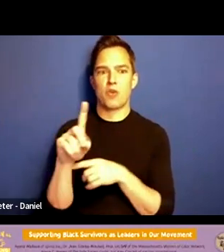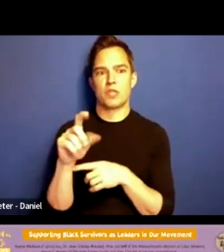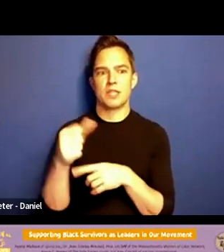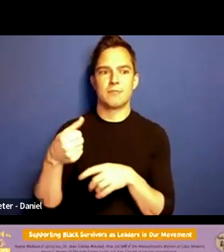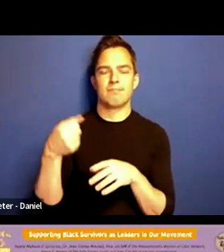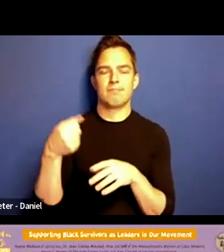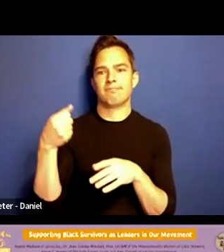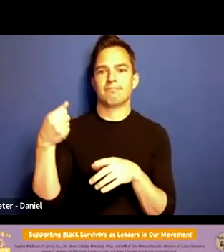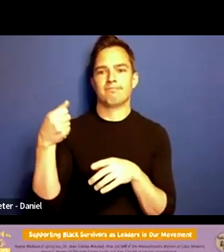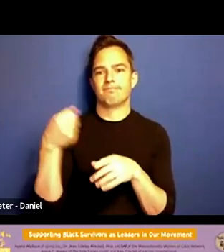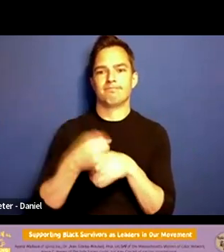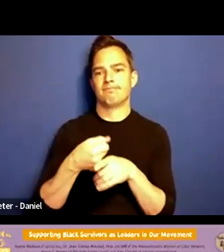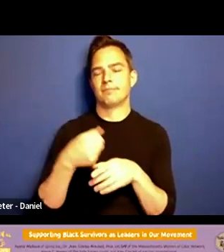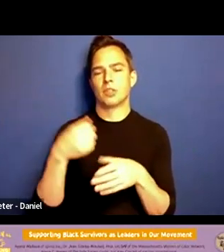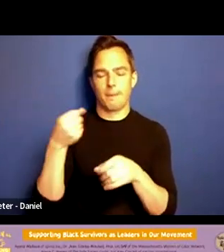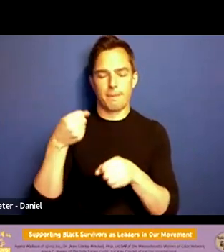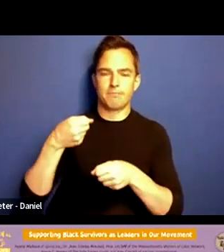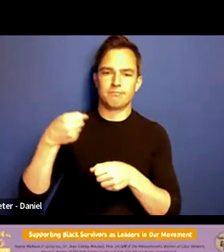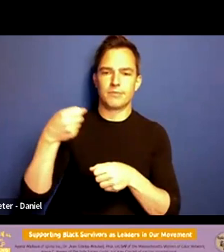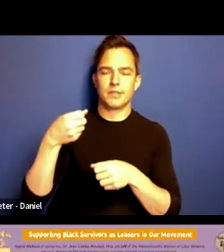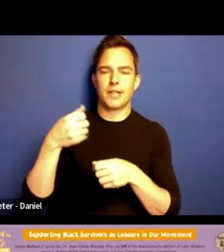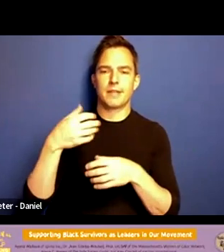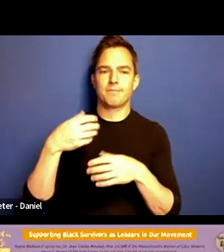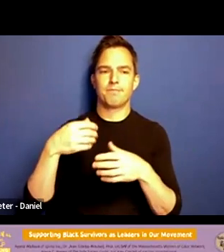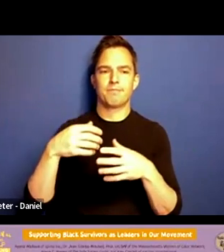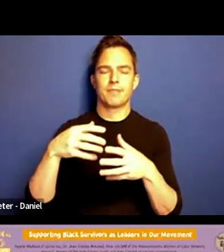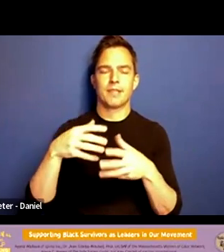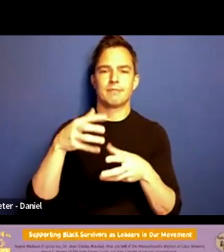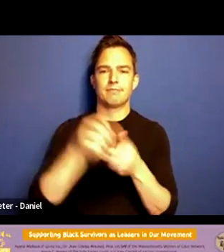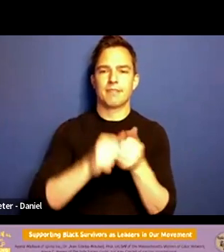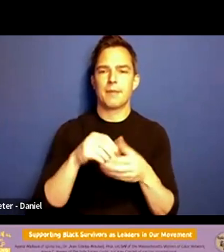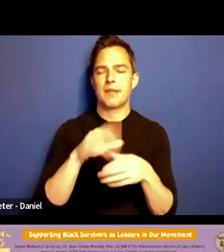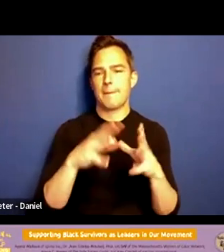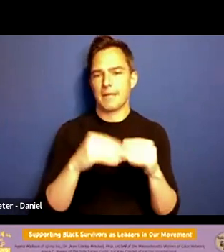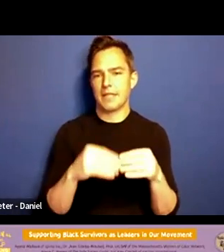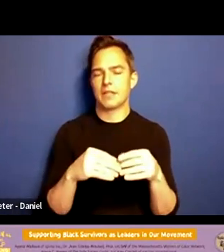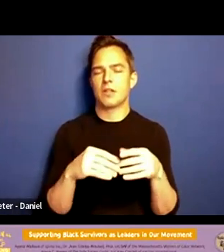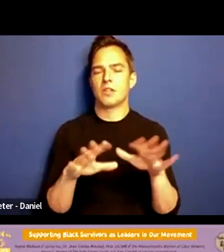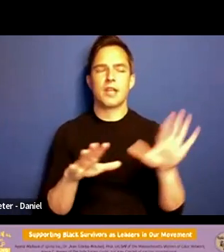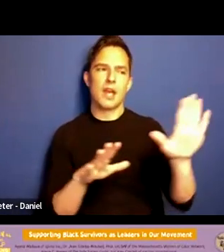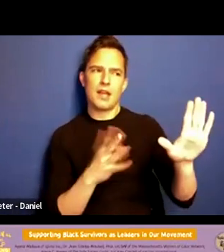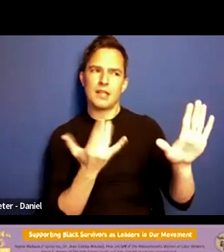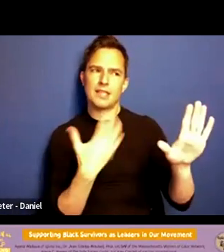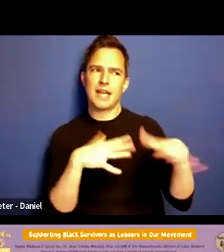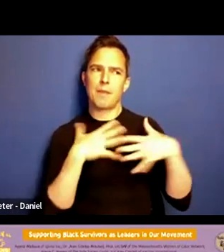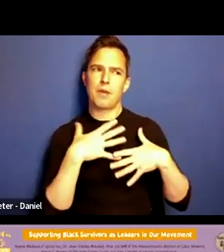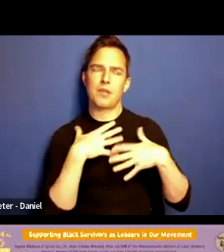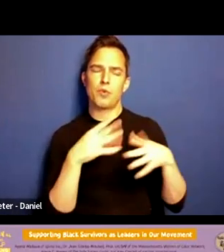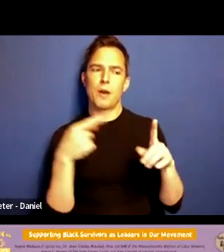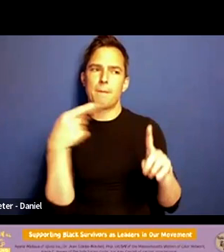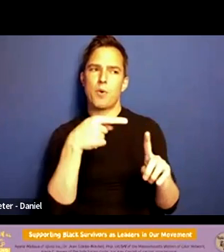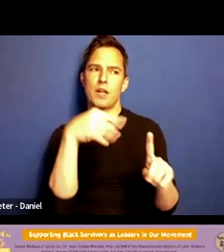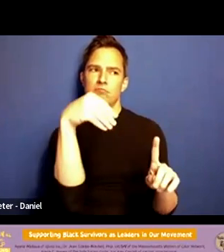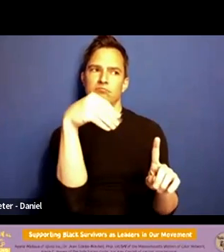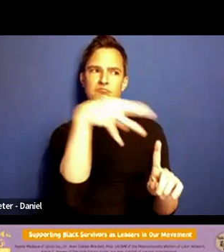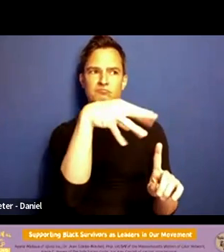able to speak up on their behalf and say, hey, let's take a breather. We're kind of all pointing our aggression at this one person. I don't